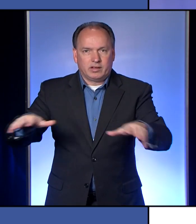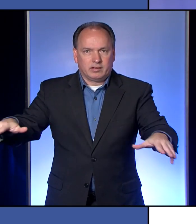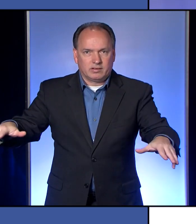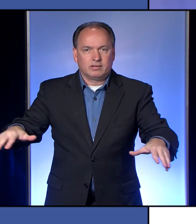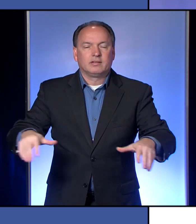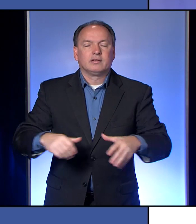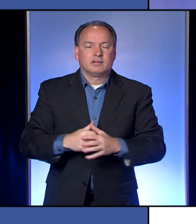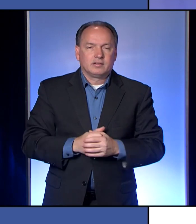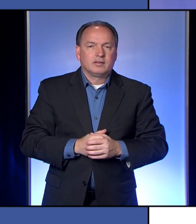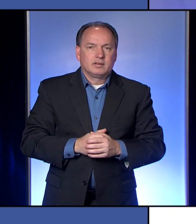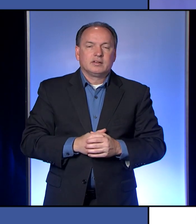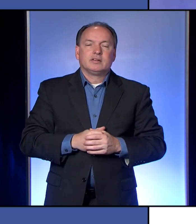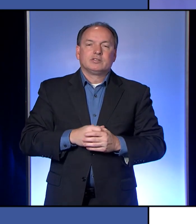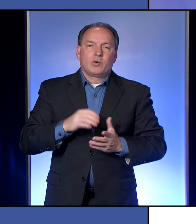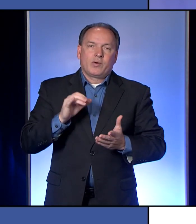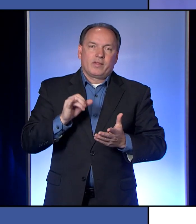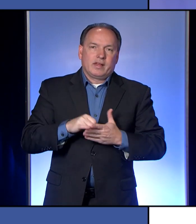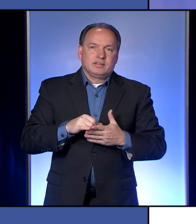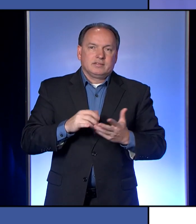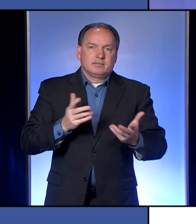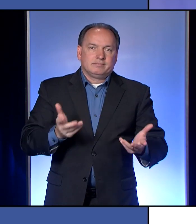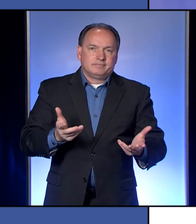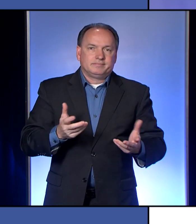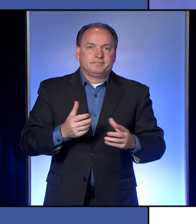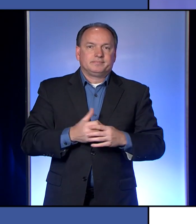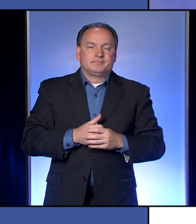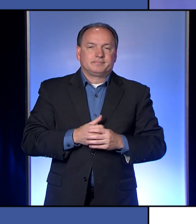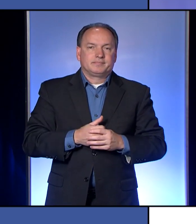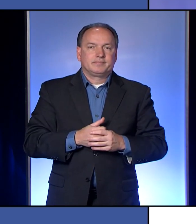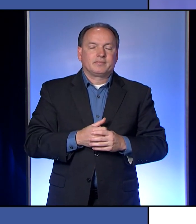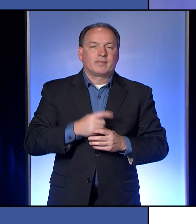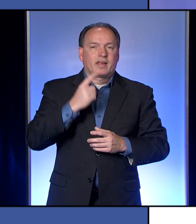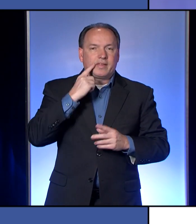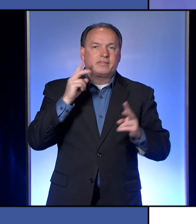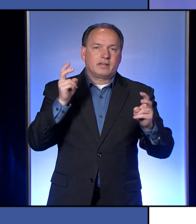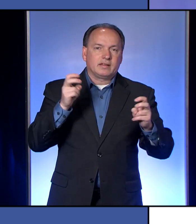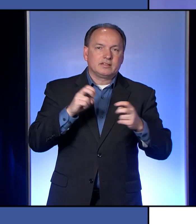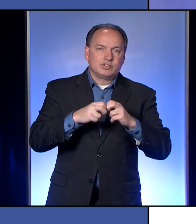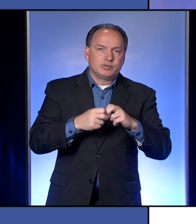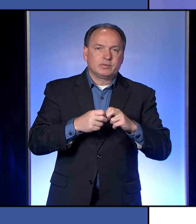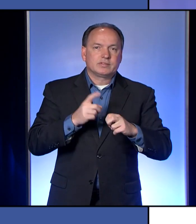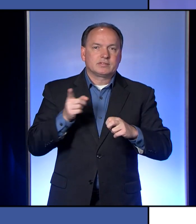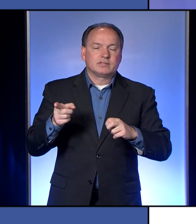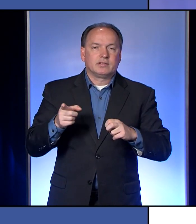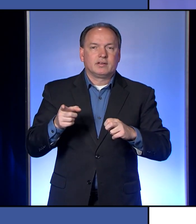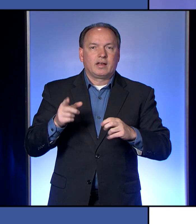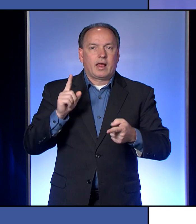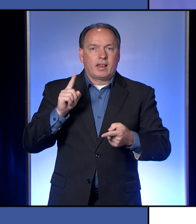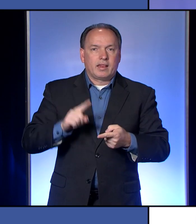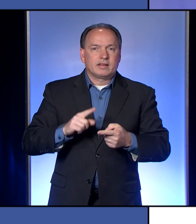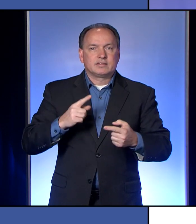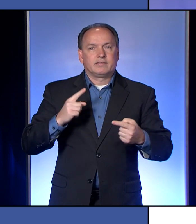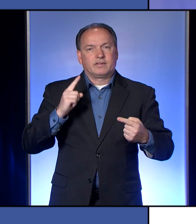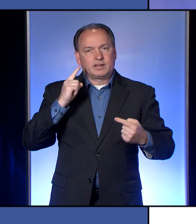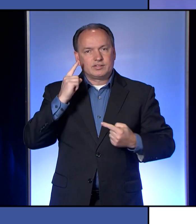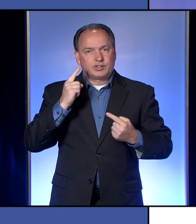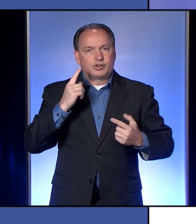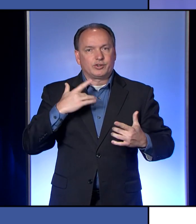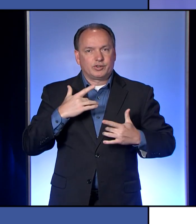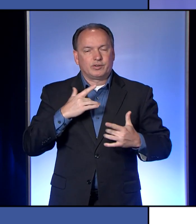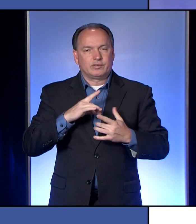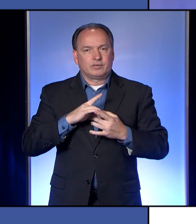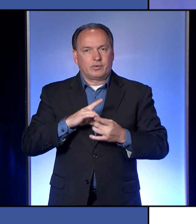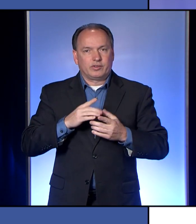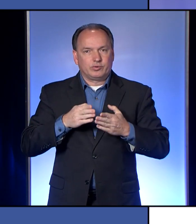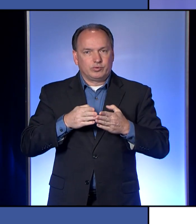community spread. So that's, I think the issue there is of less of a concern in terms of the